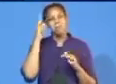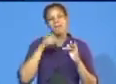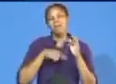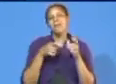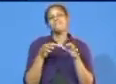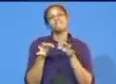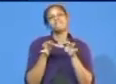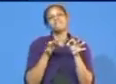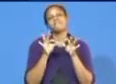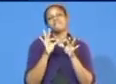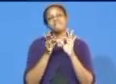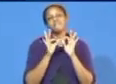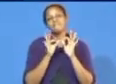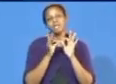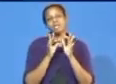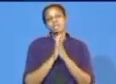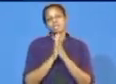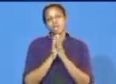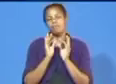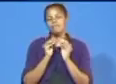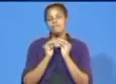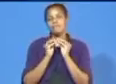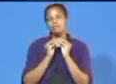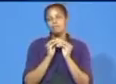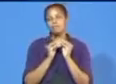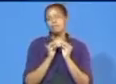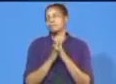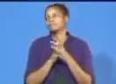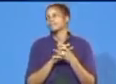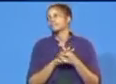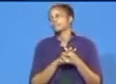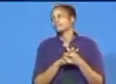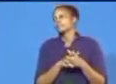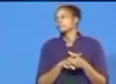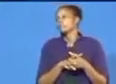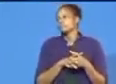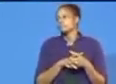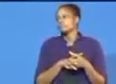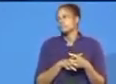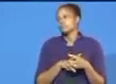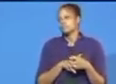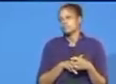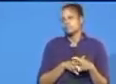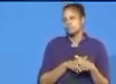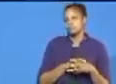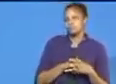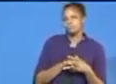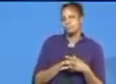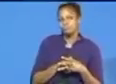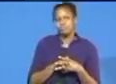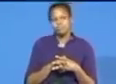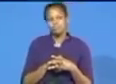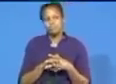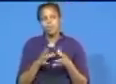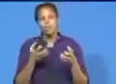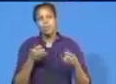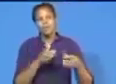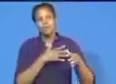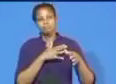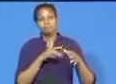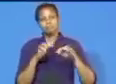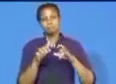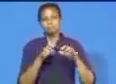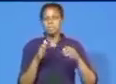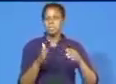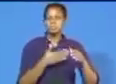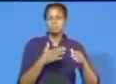it. I'm going to ask him to begin playing for me softly. "Pass me not, O gentle Savior."